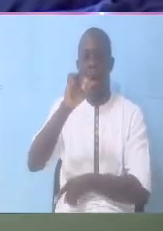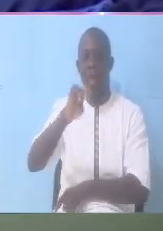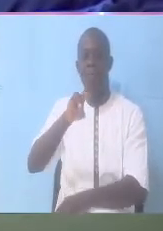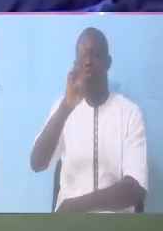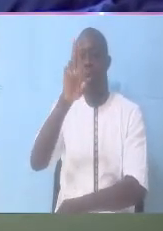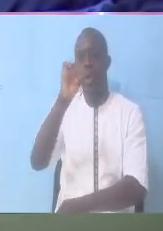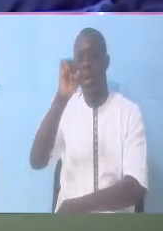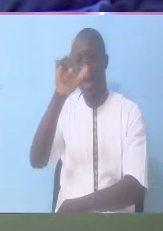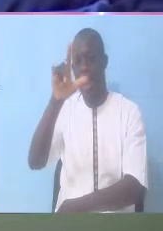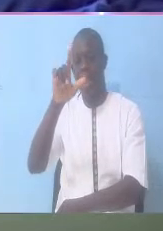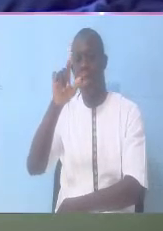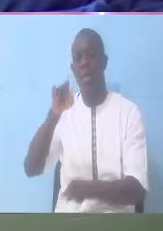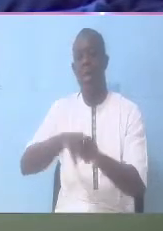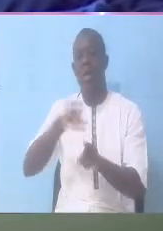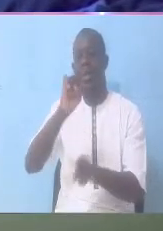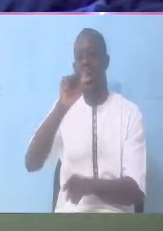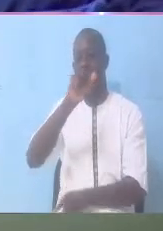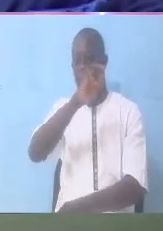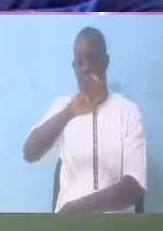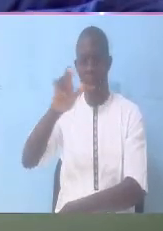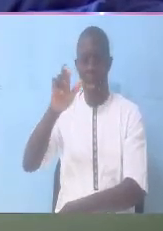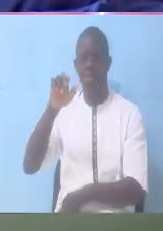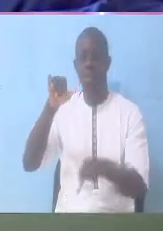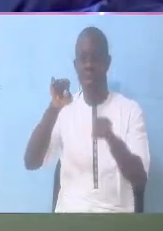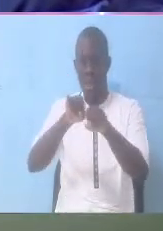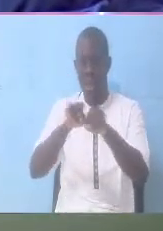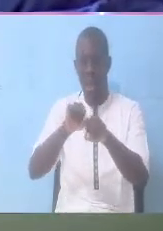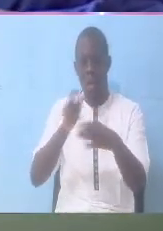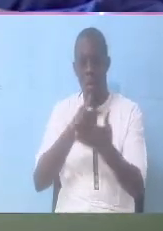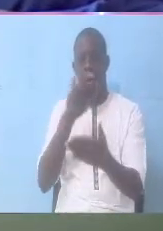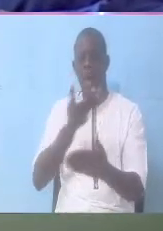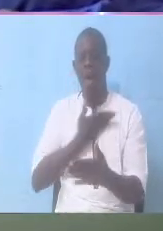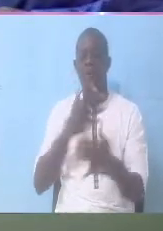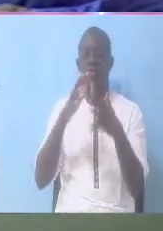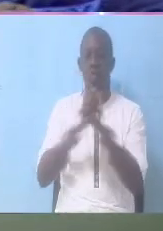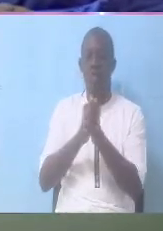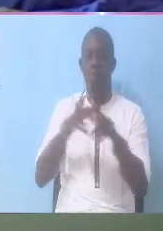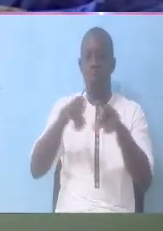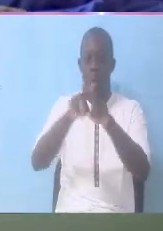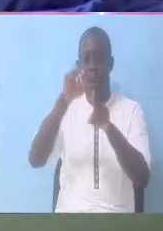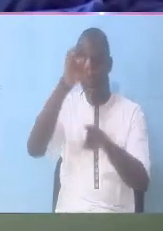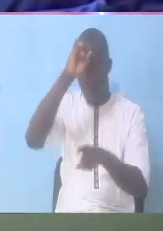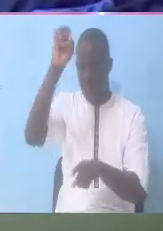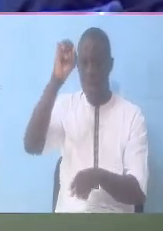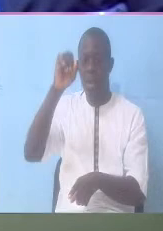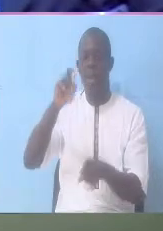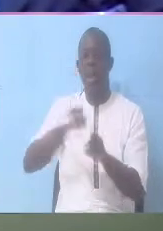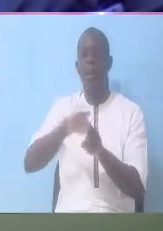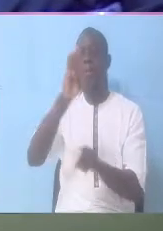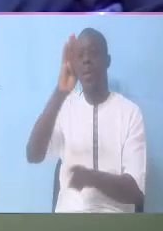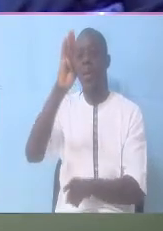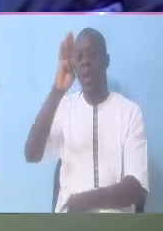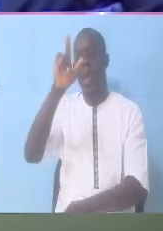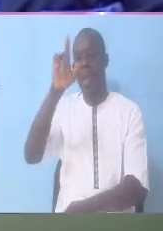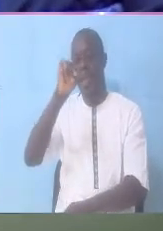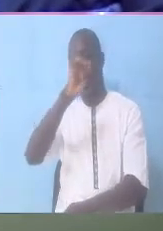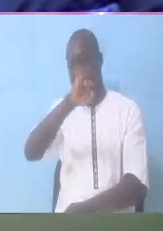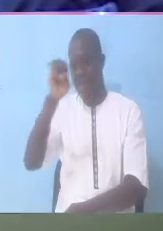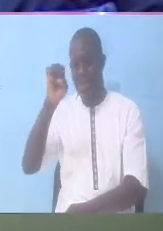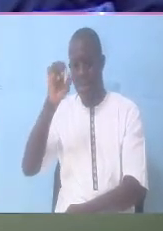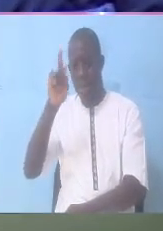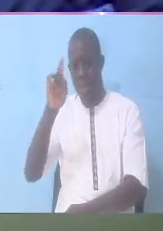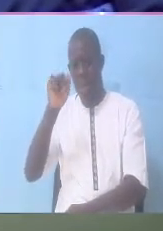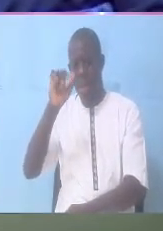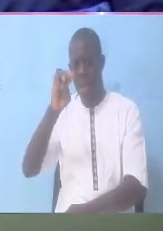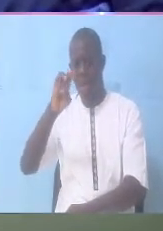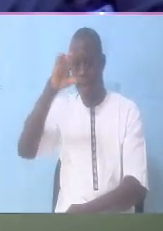Do you believe that Blaise Diagne was going to be in coalition with President Blaise Compaoré? Do you believe that he was going to